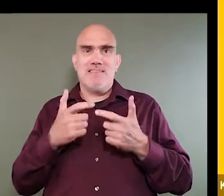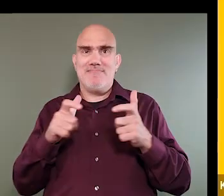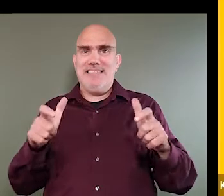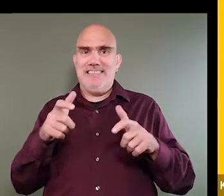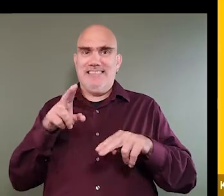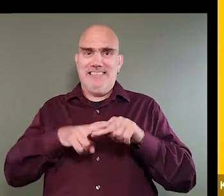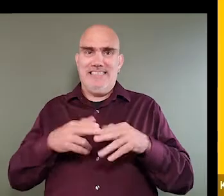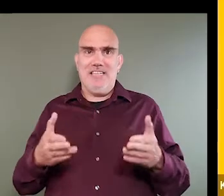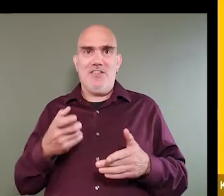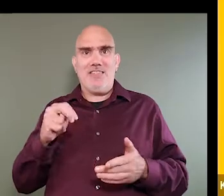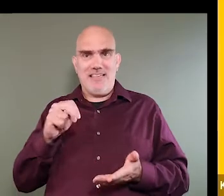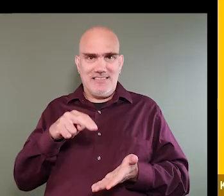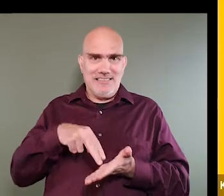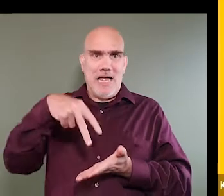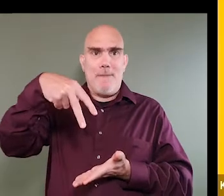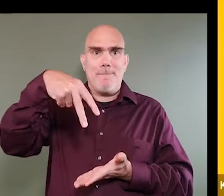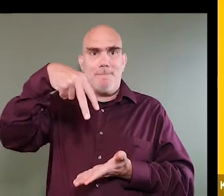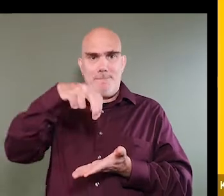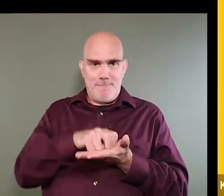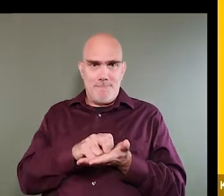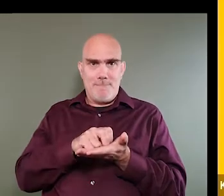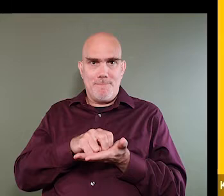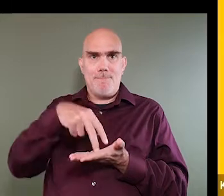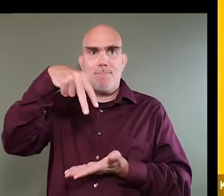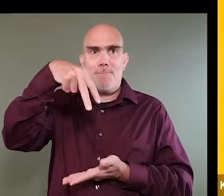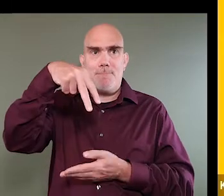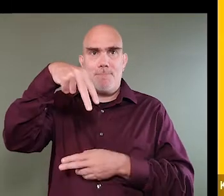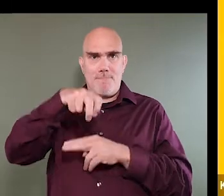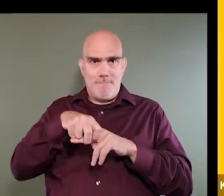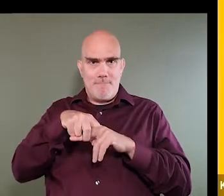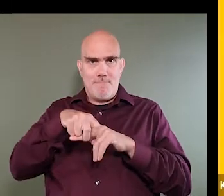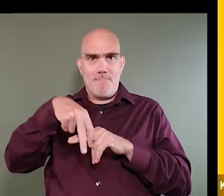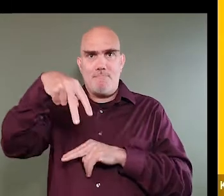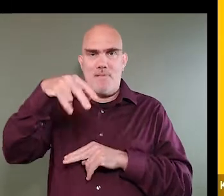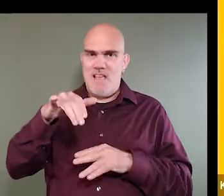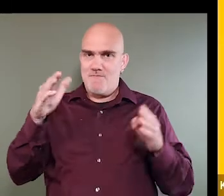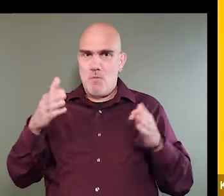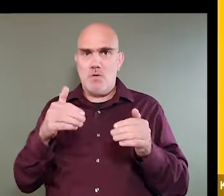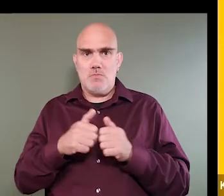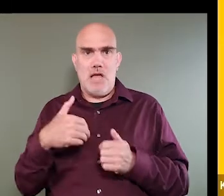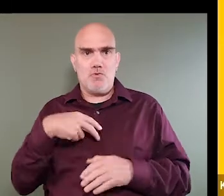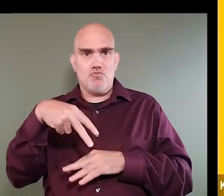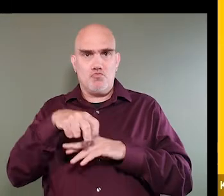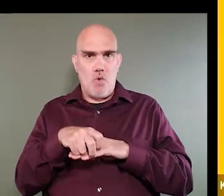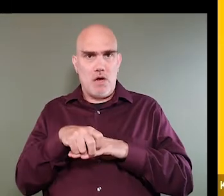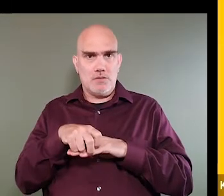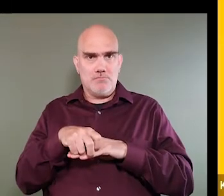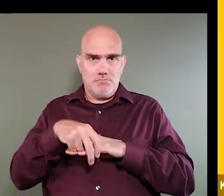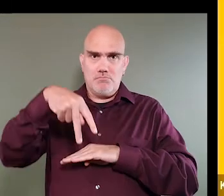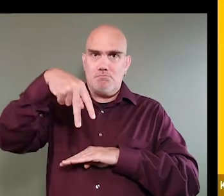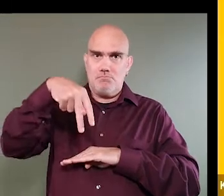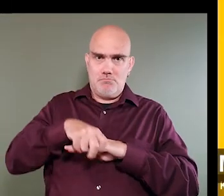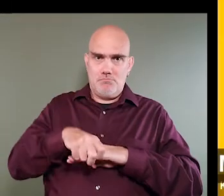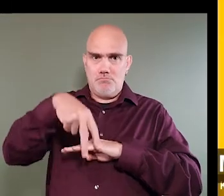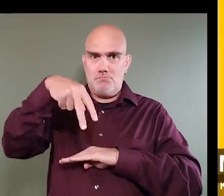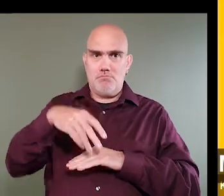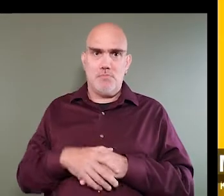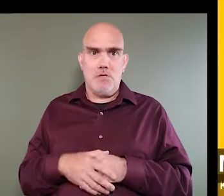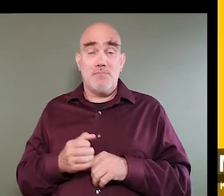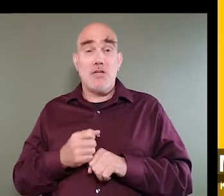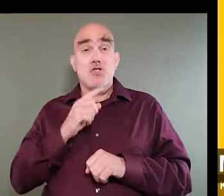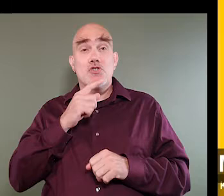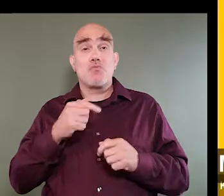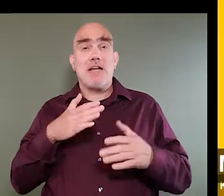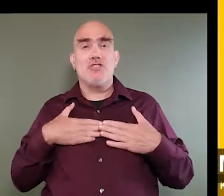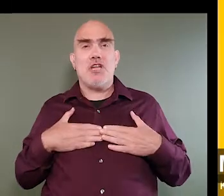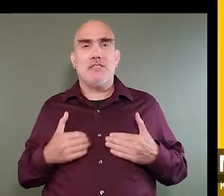then stand back up. That's all we're focusing on here with our squats. Make sure we're sitting down, and then standing up. Make sure you try